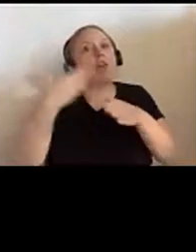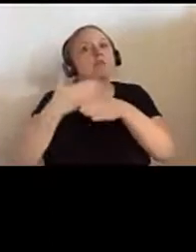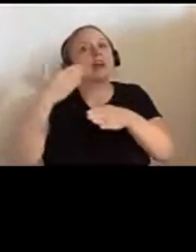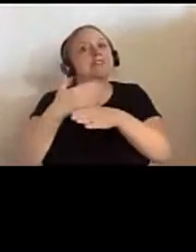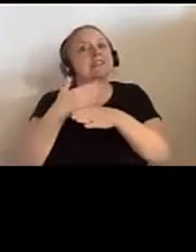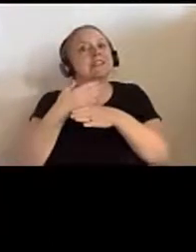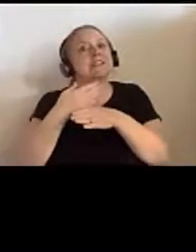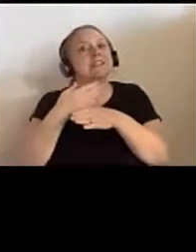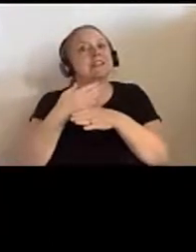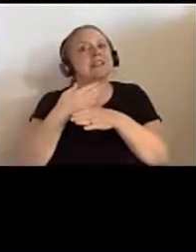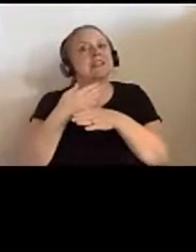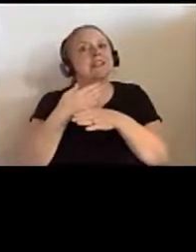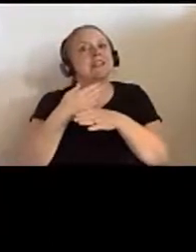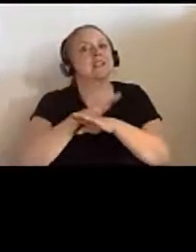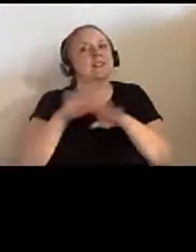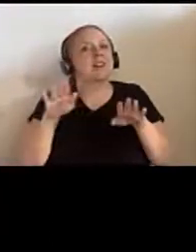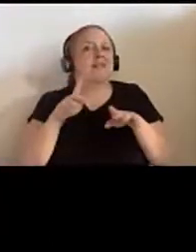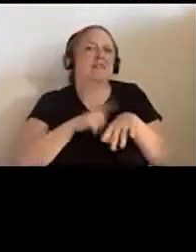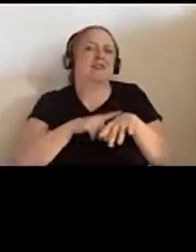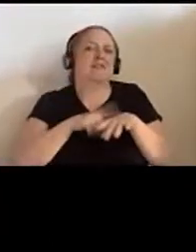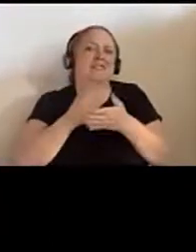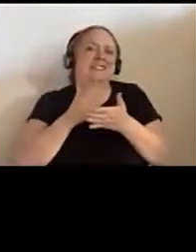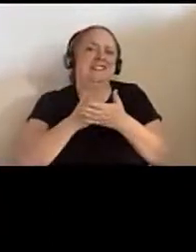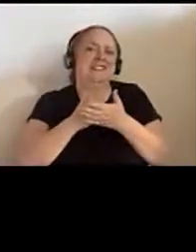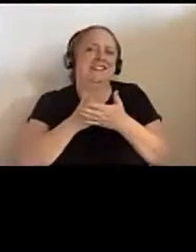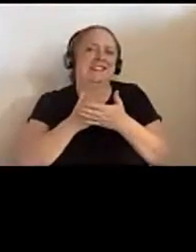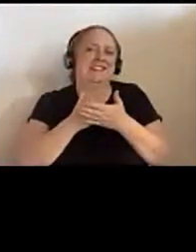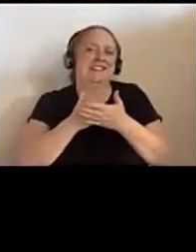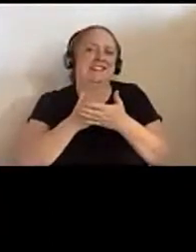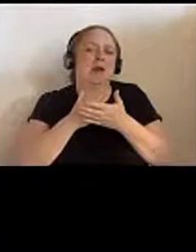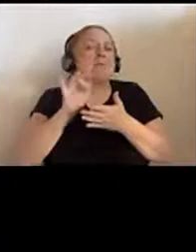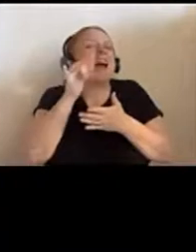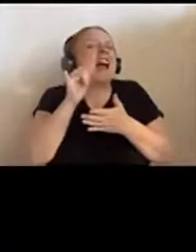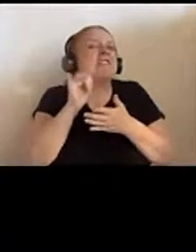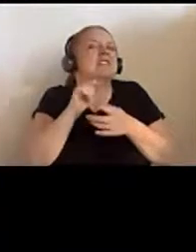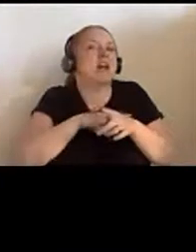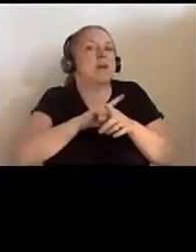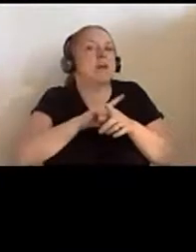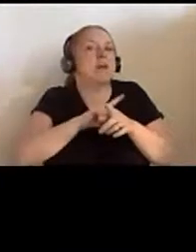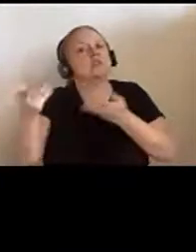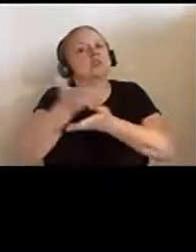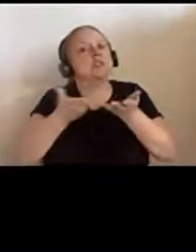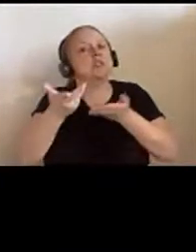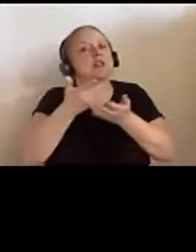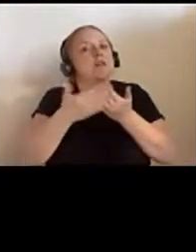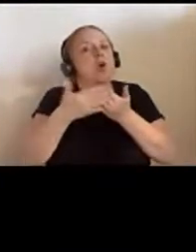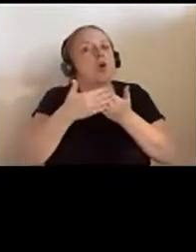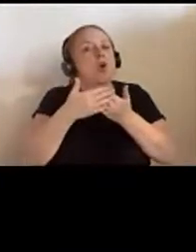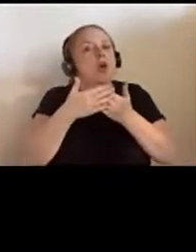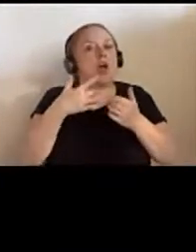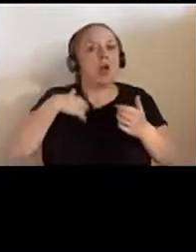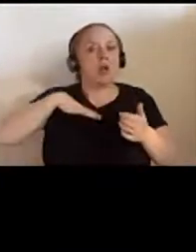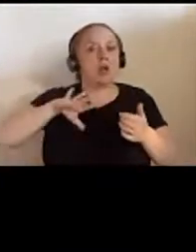we like may have time to bring in and discuss a little bit later. But I do want to